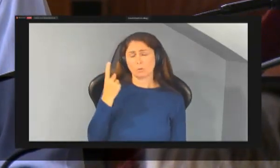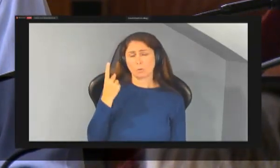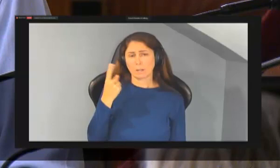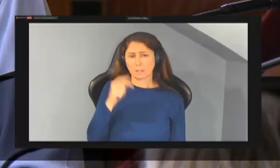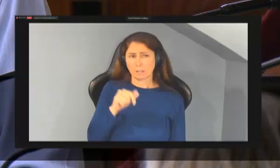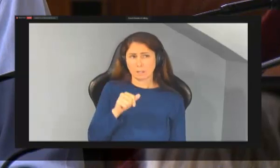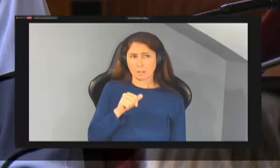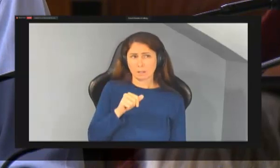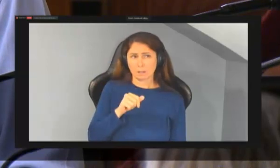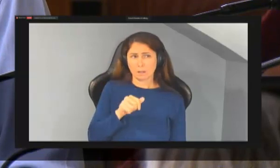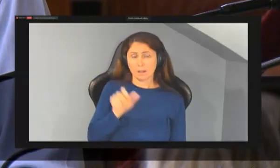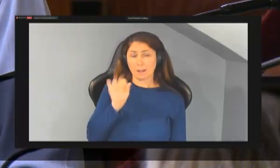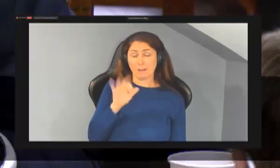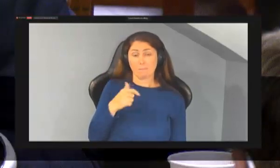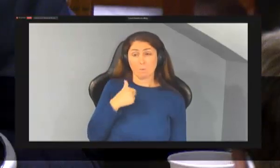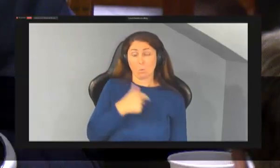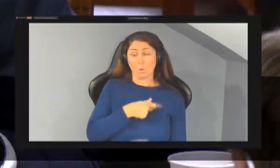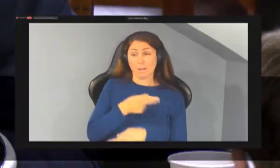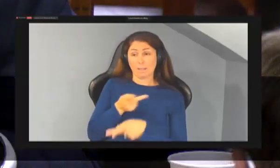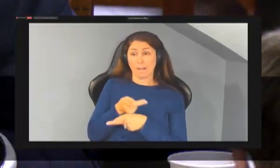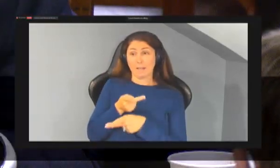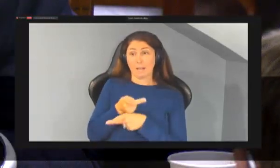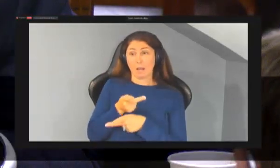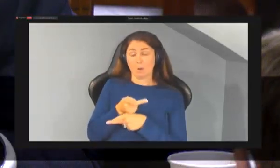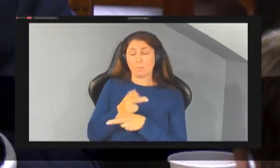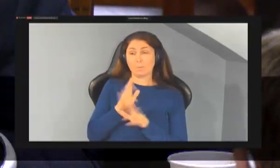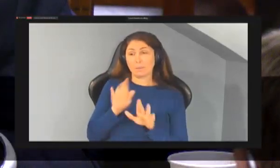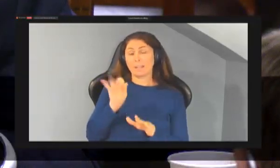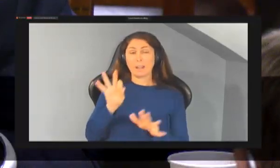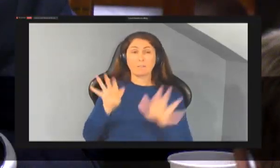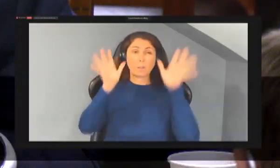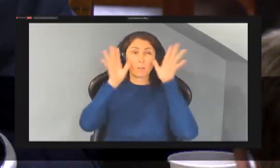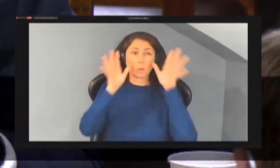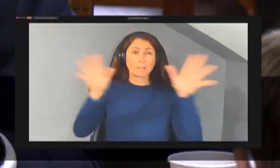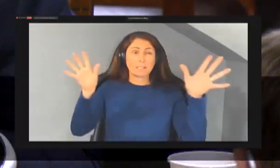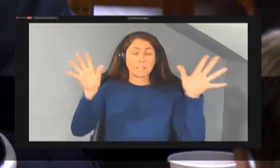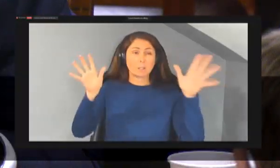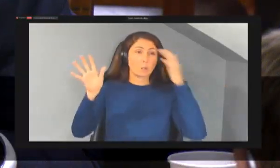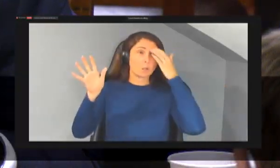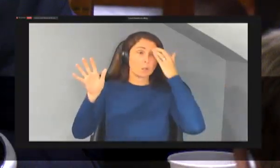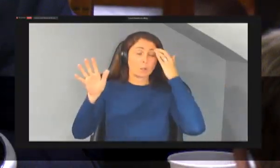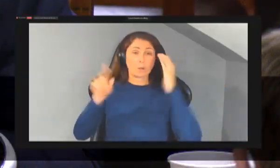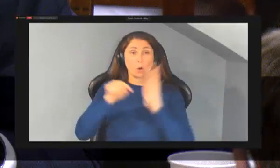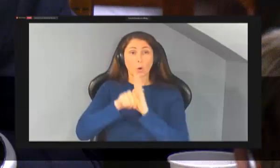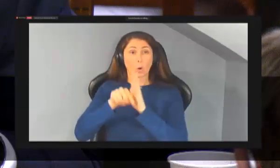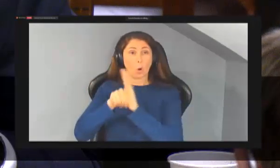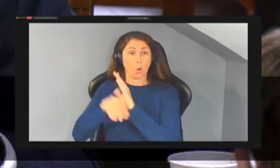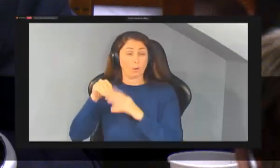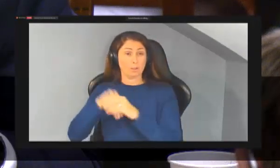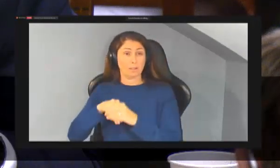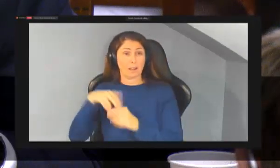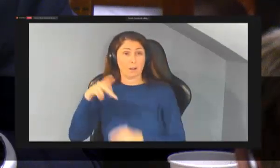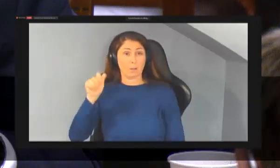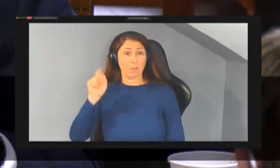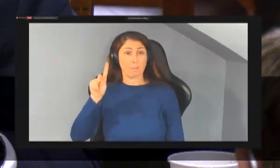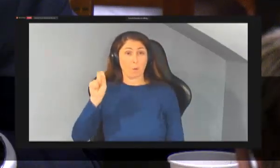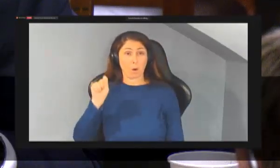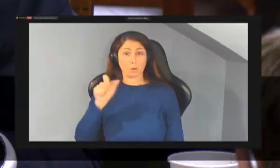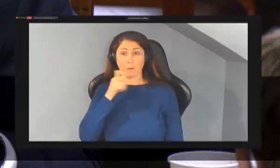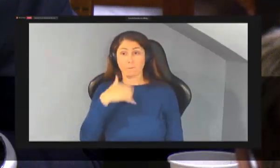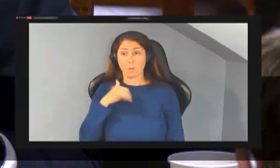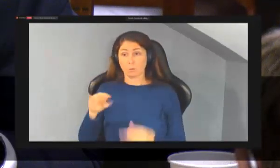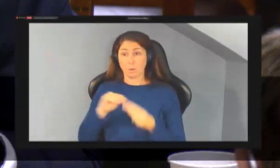so if we take care of, if there are deer that are called in the parks here that have these numbers and we track